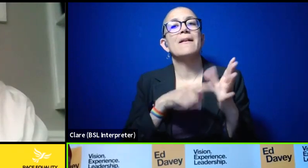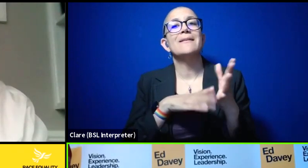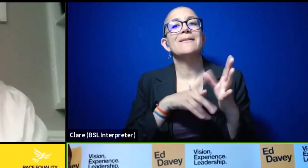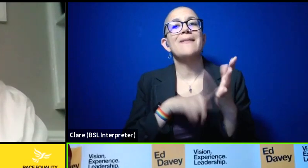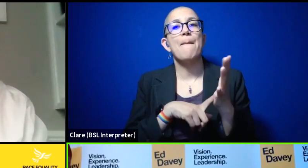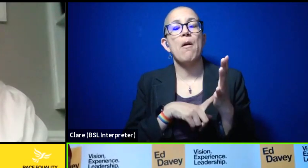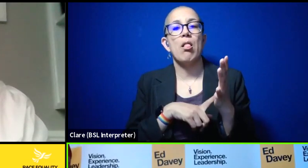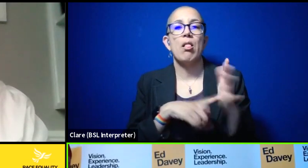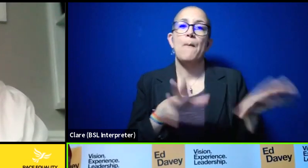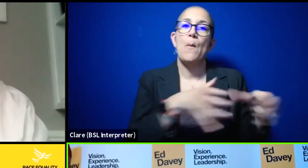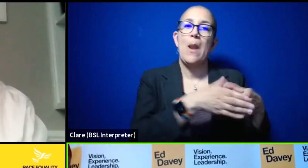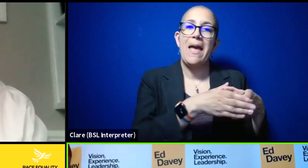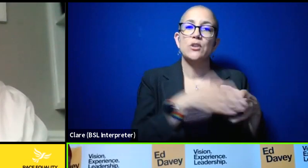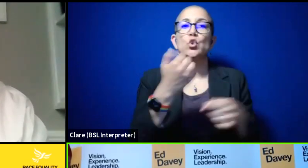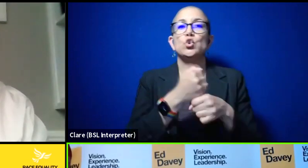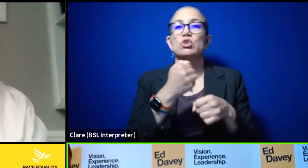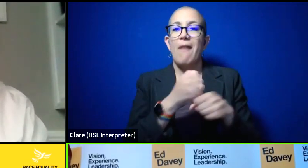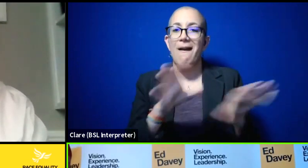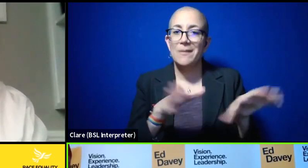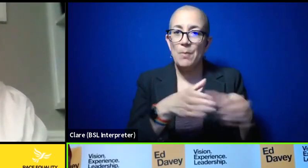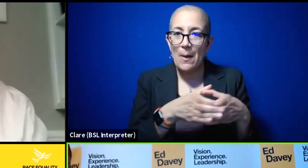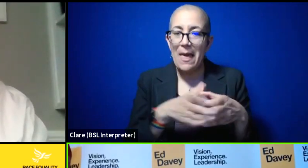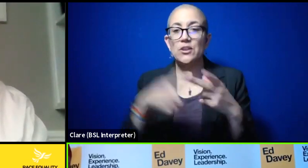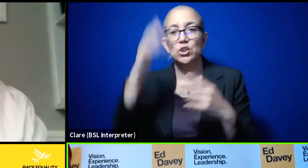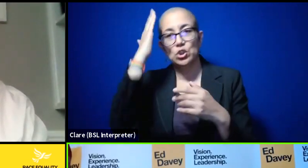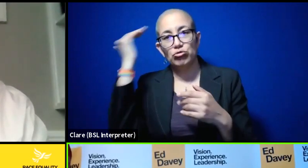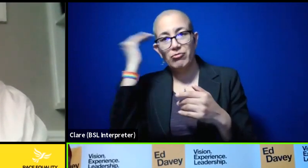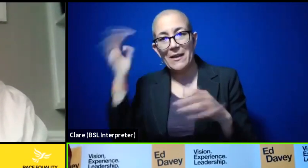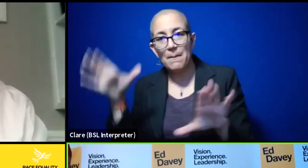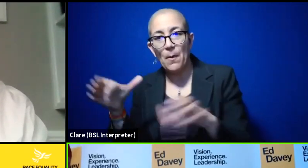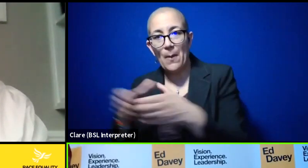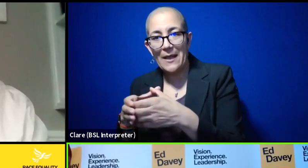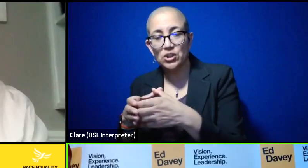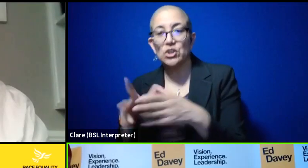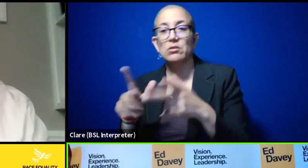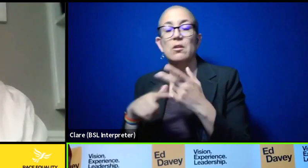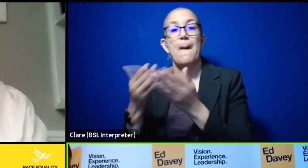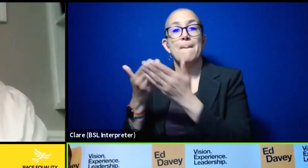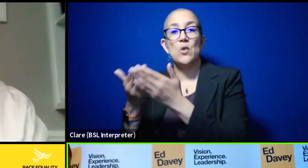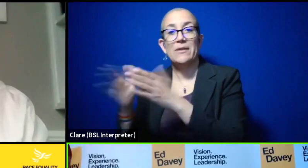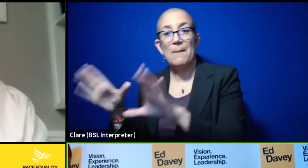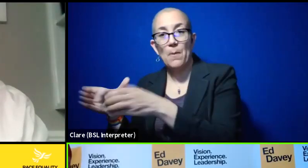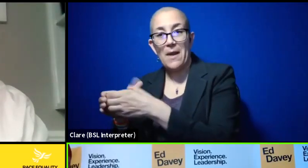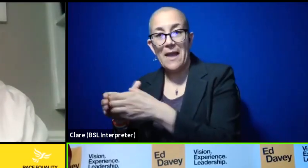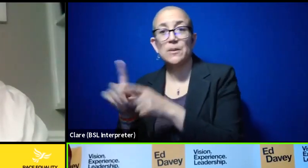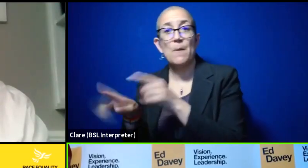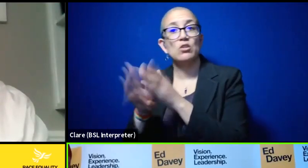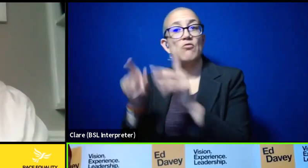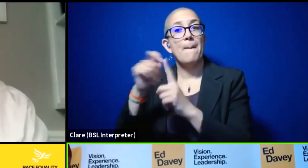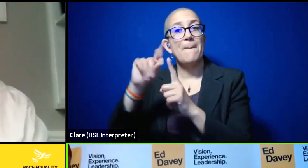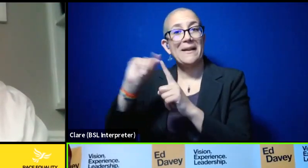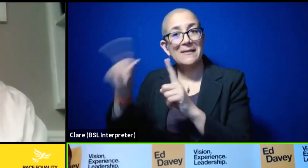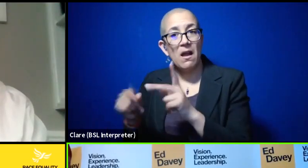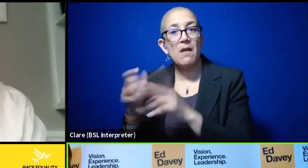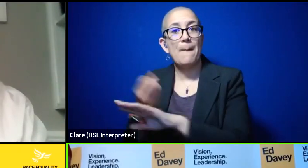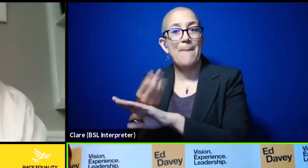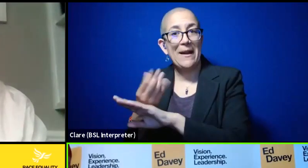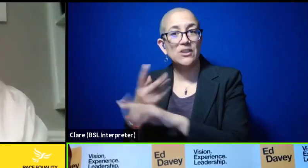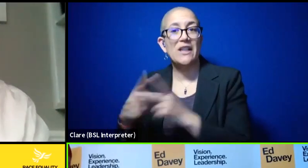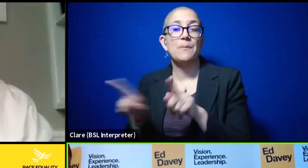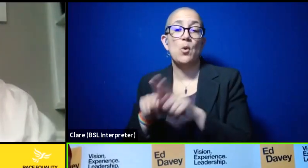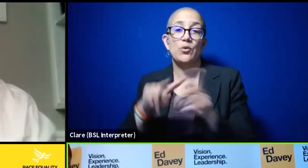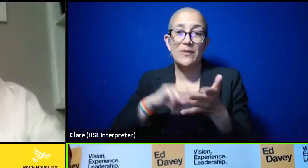Gujarati population, a large Korean population, largest in Europe. We've got a Muslim population, mainly from Pakistan and Bangladesh, but also from Syria,